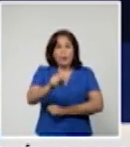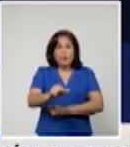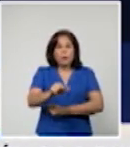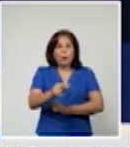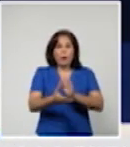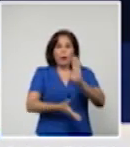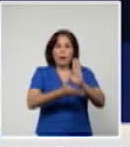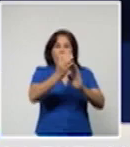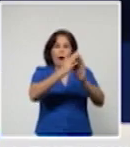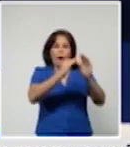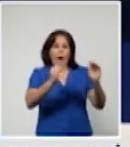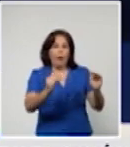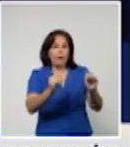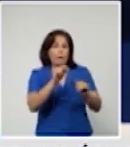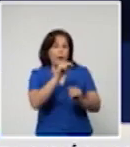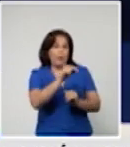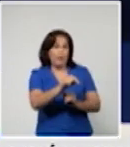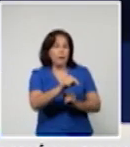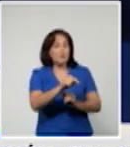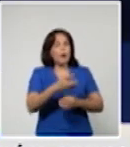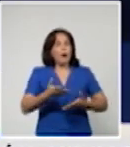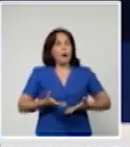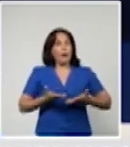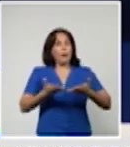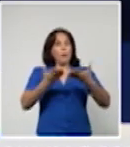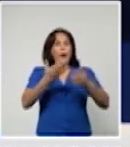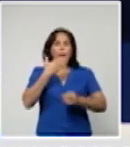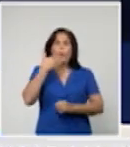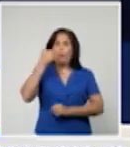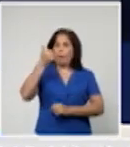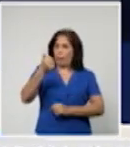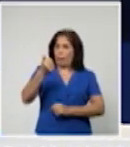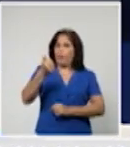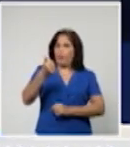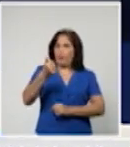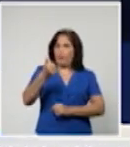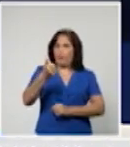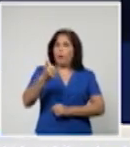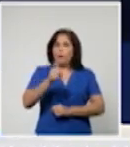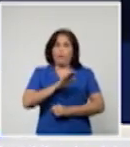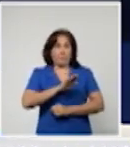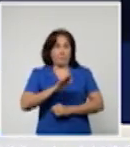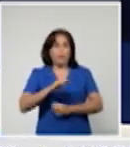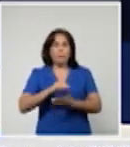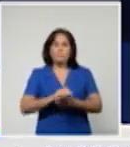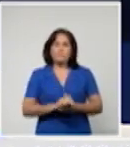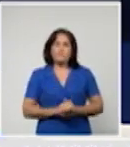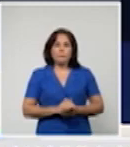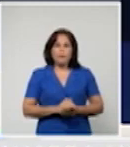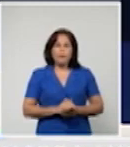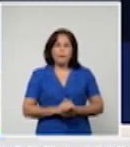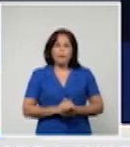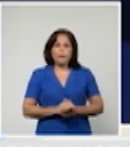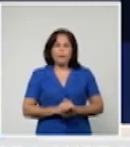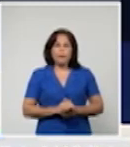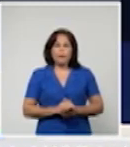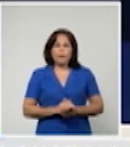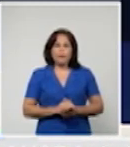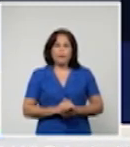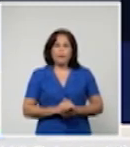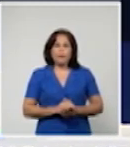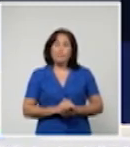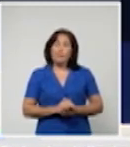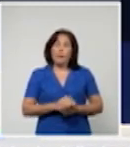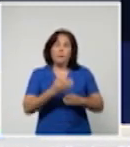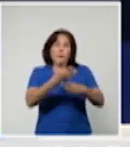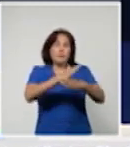2,396 people have recovered from the virus in Cuba, representing 88% of all